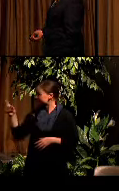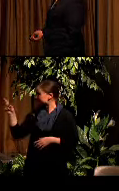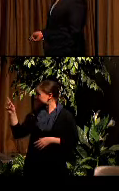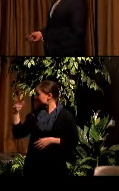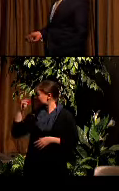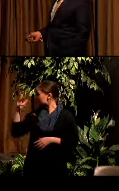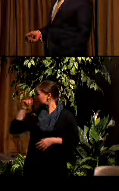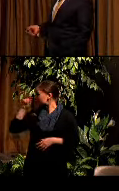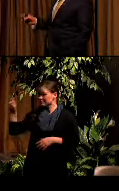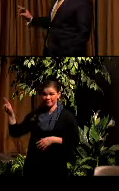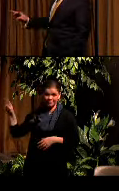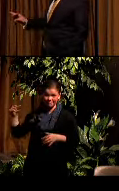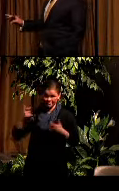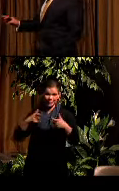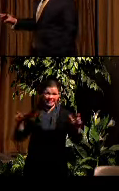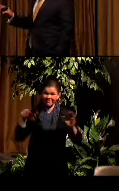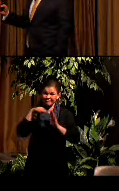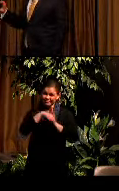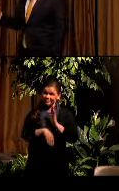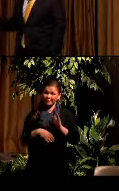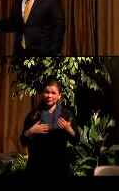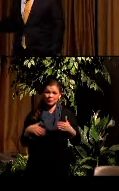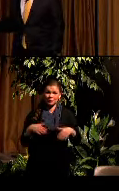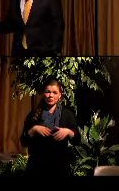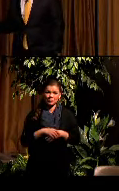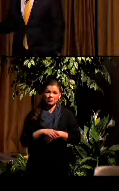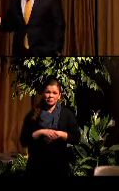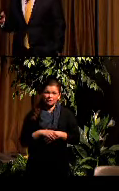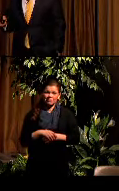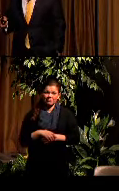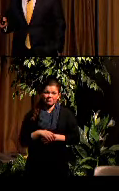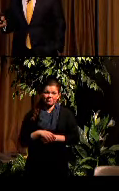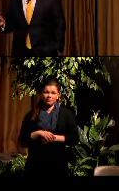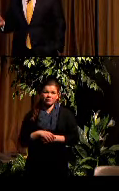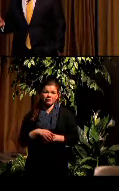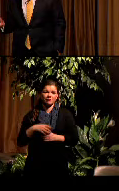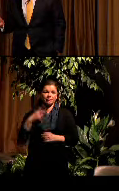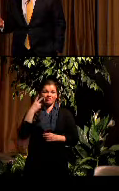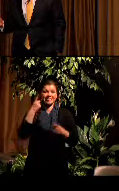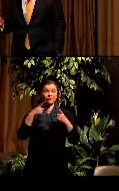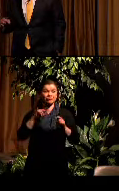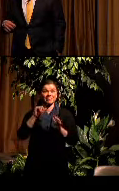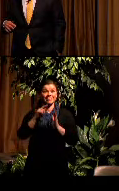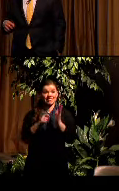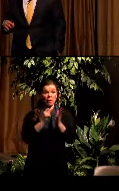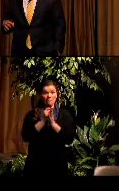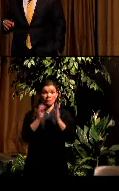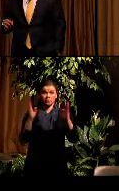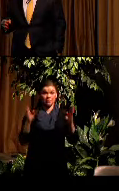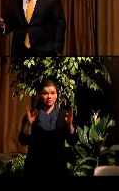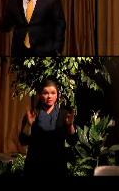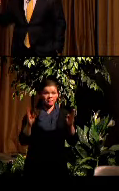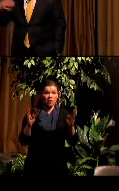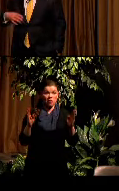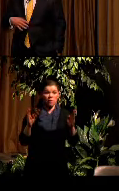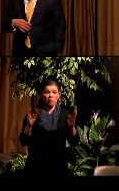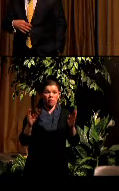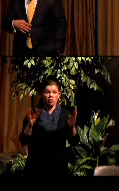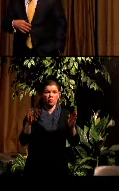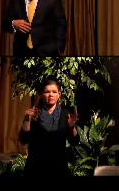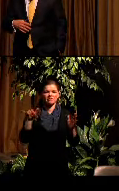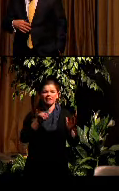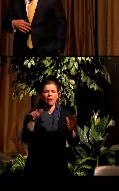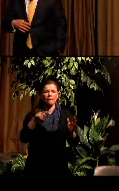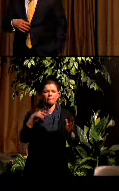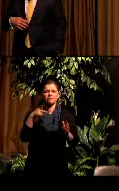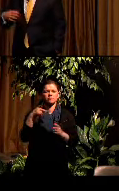the bobolink. So what we're seeing is that over this time frame, a time frame that's not that different than the passenger pigeon, we're seeing similar